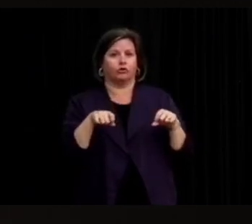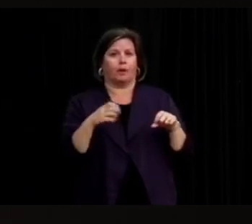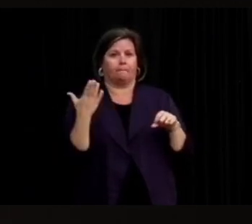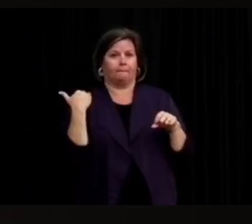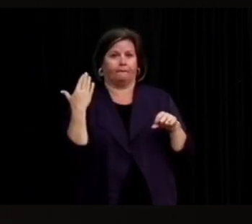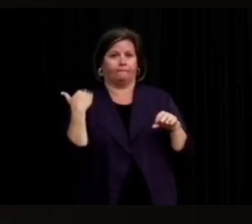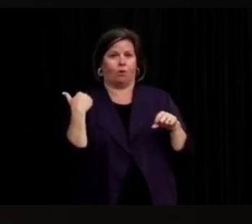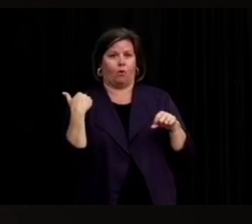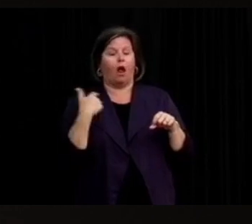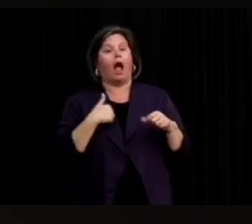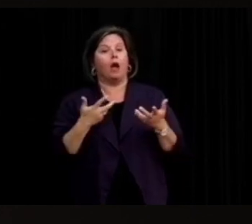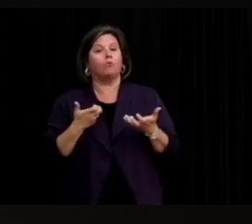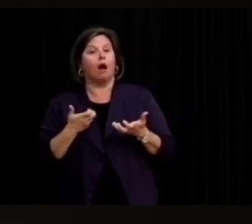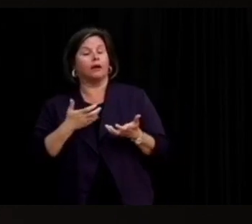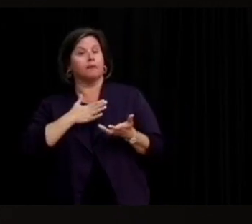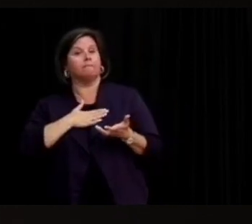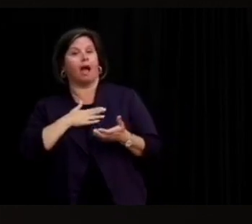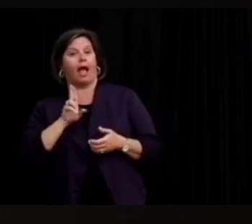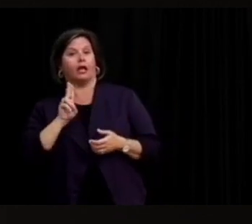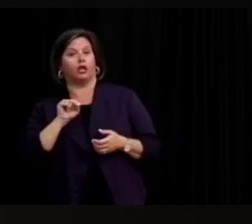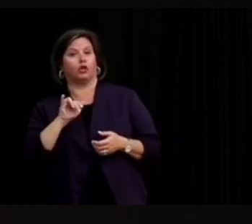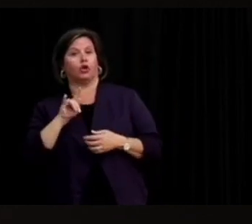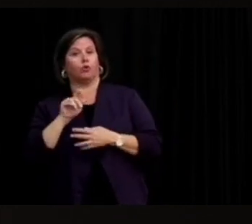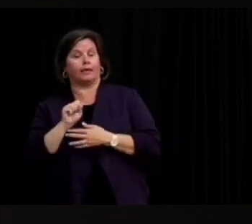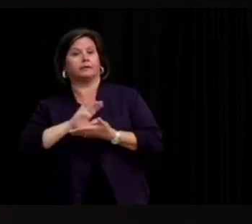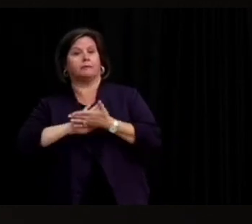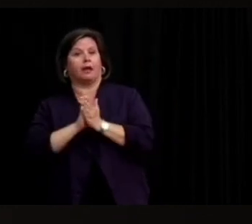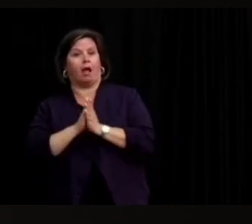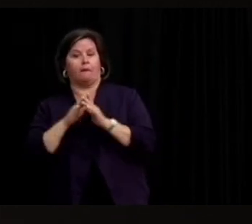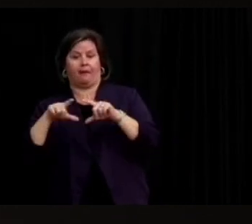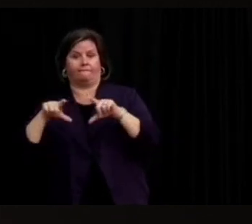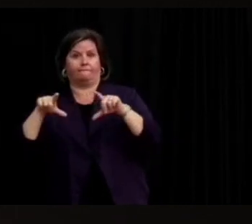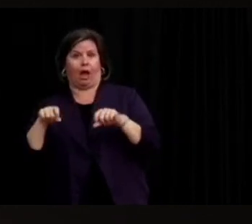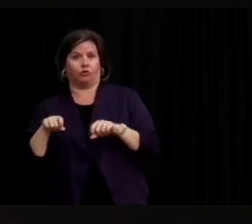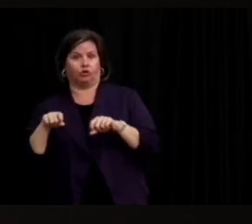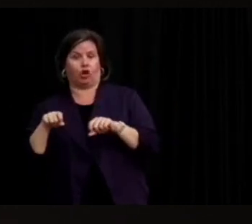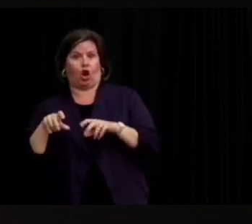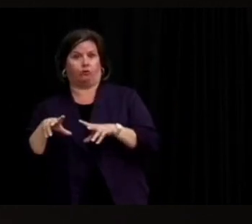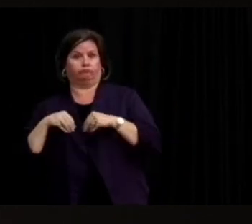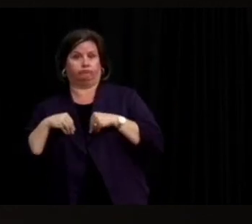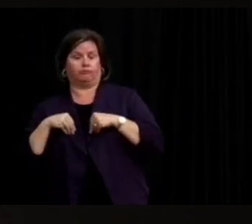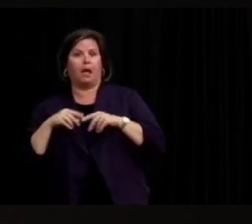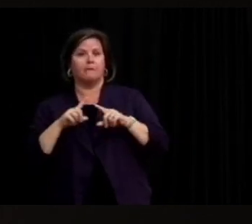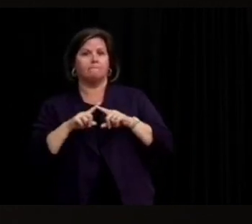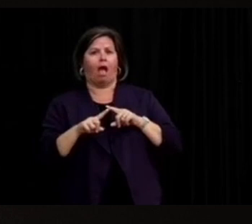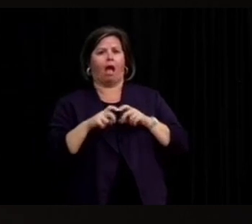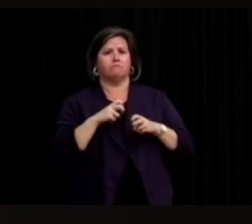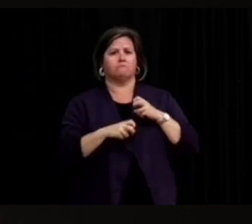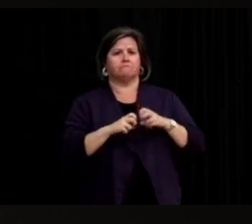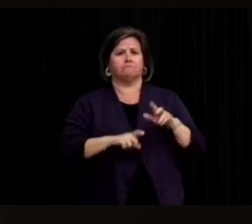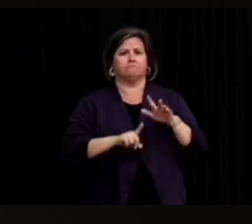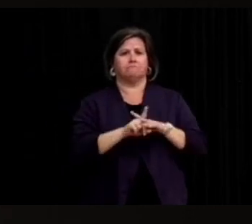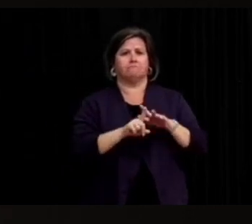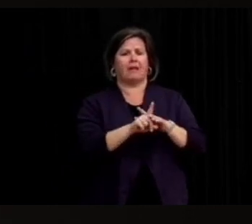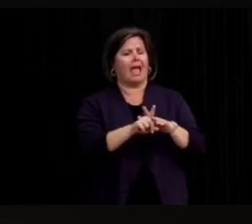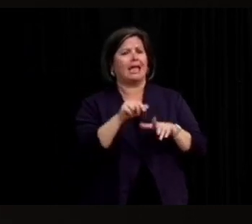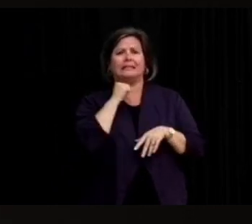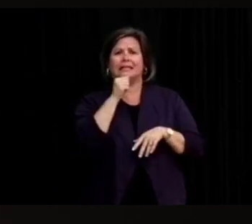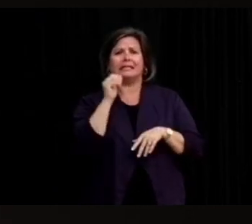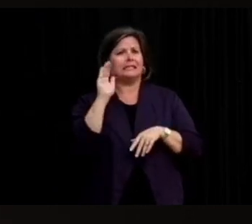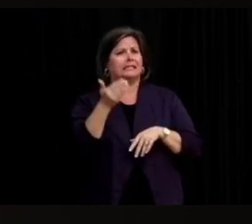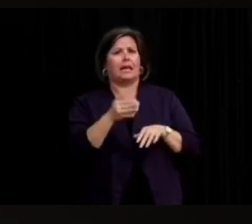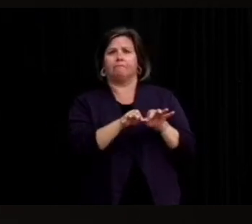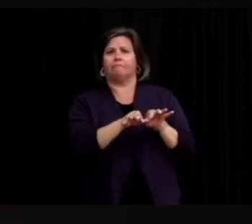my units into that, but it seemed kind of problematic. It didn't seem easy